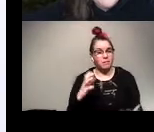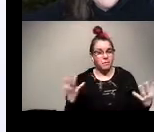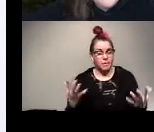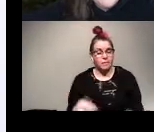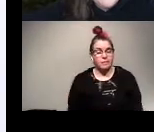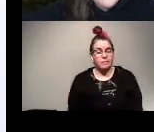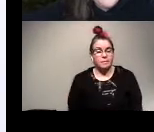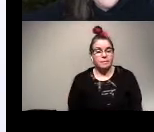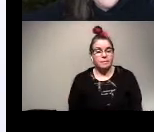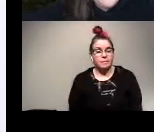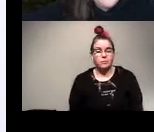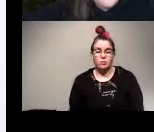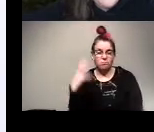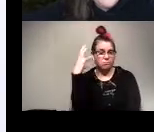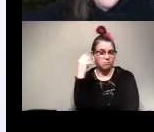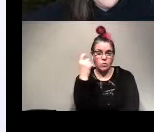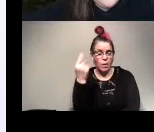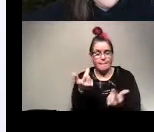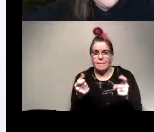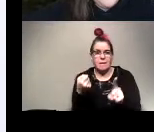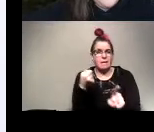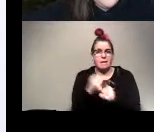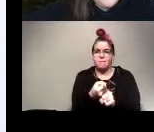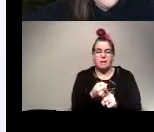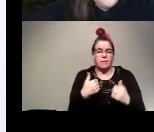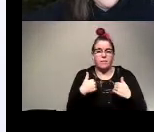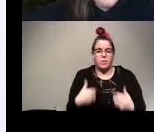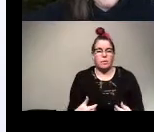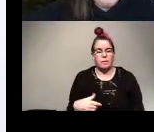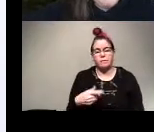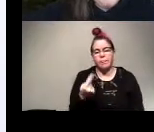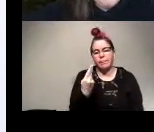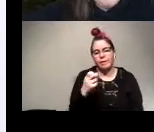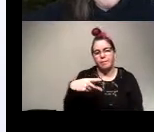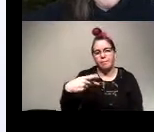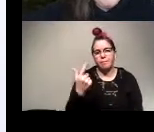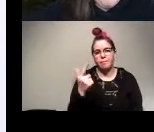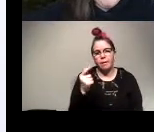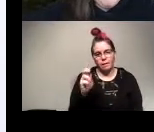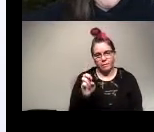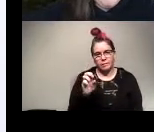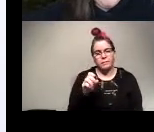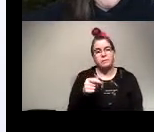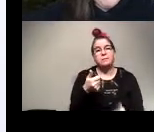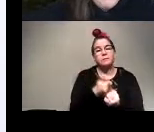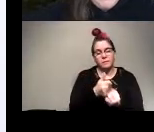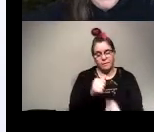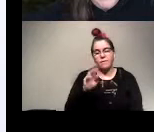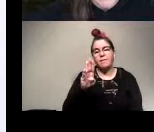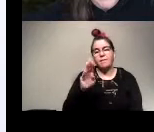ever, one of the ones that impacted the course of humanity the most, was the plague, which was in fact a bacterial